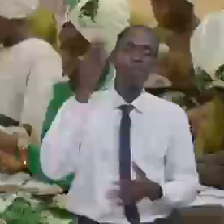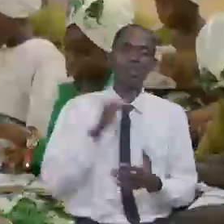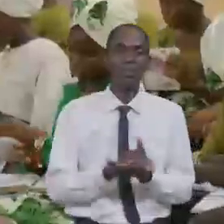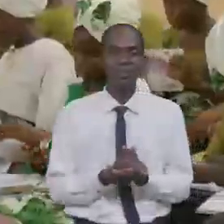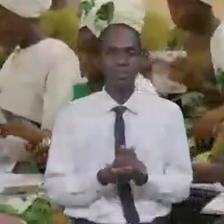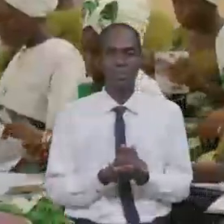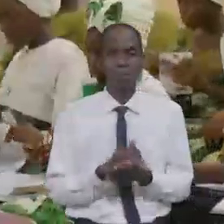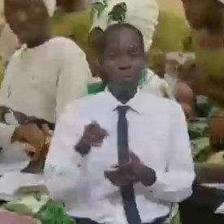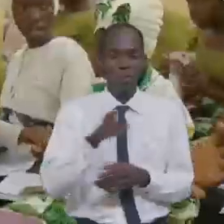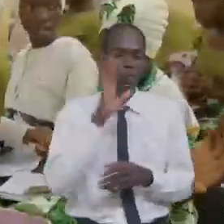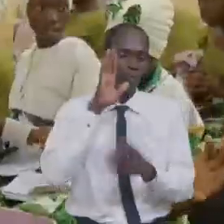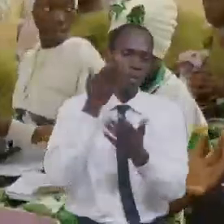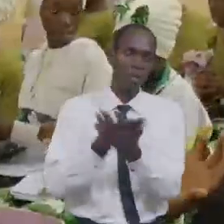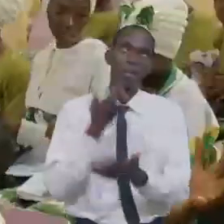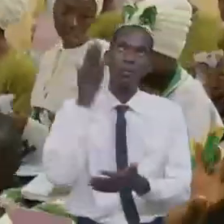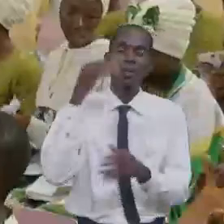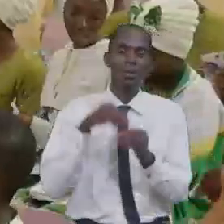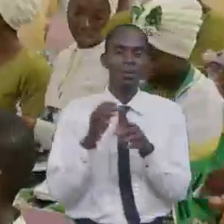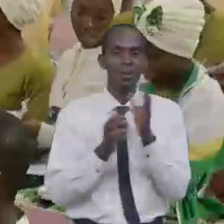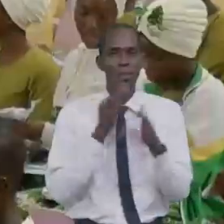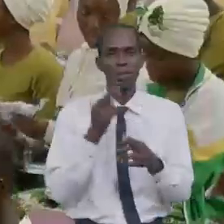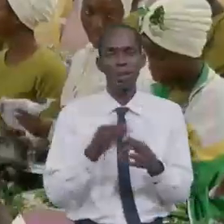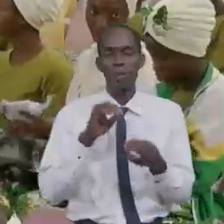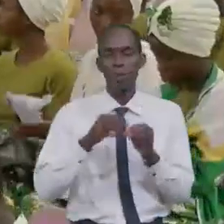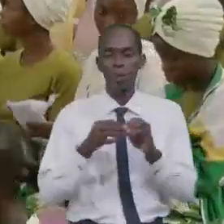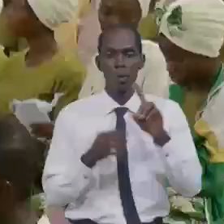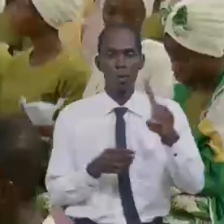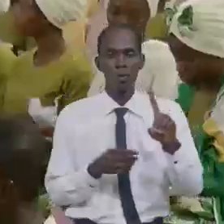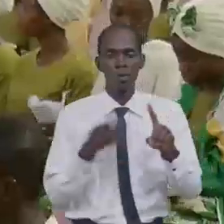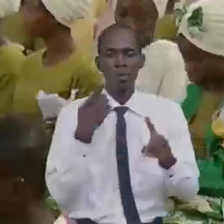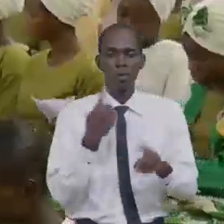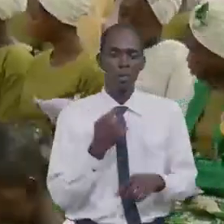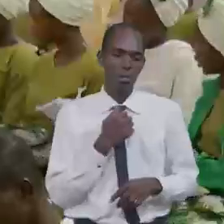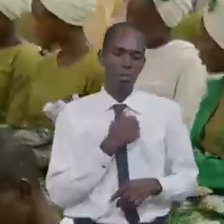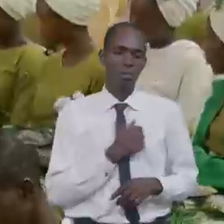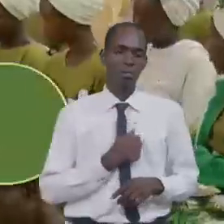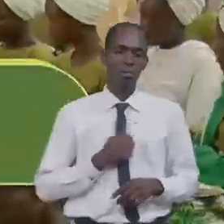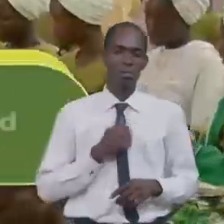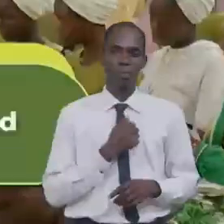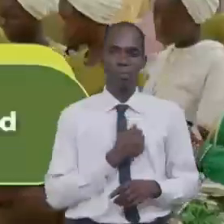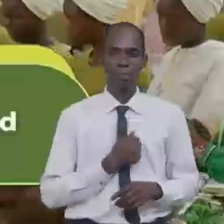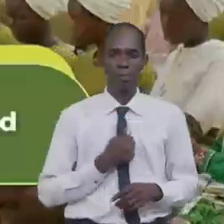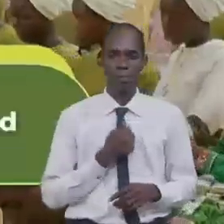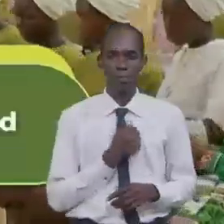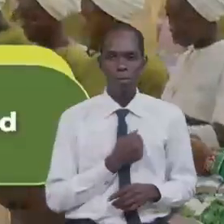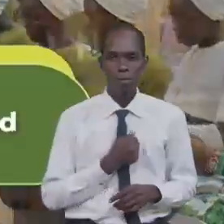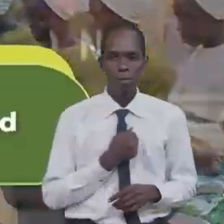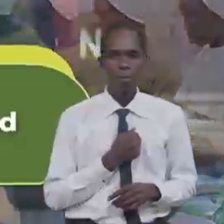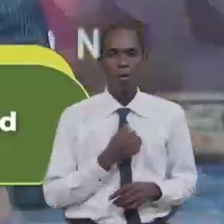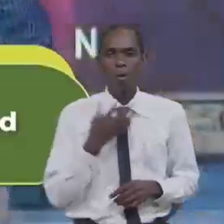You will get there. Number one, the regrets of